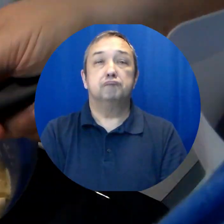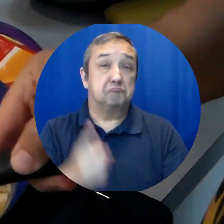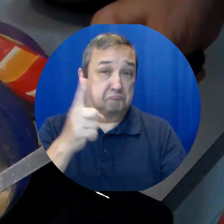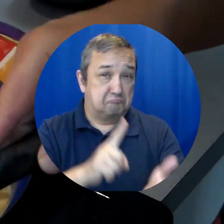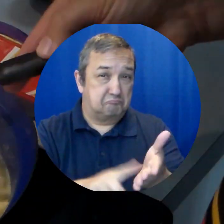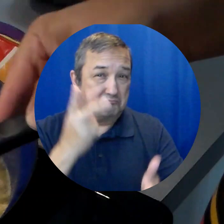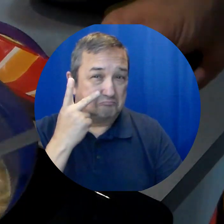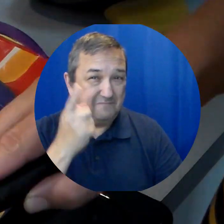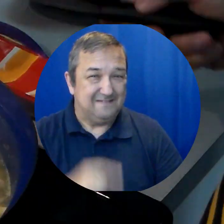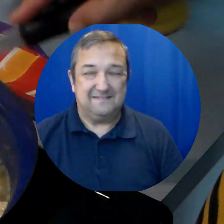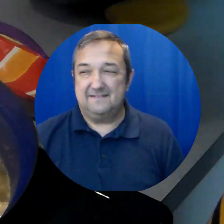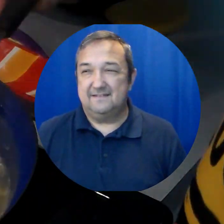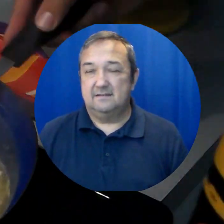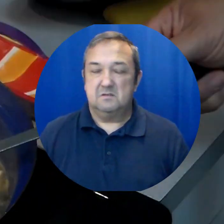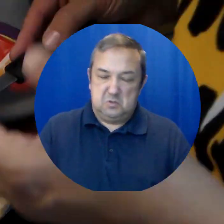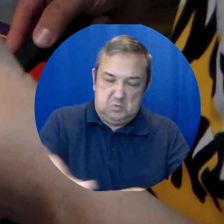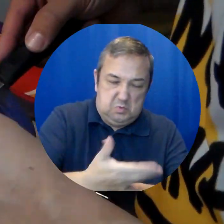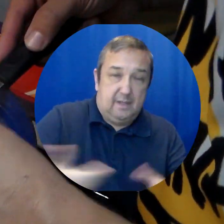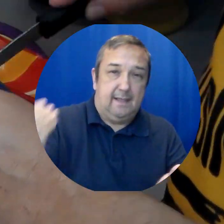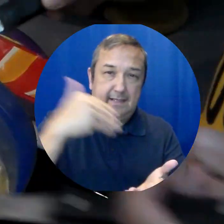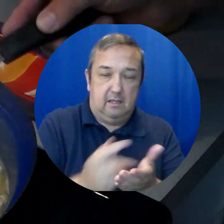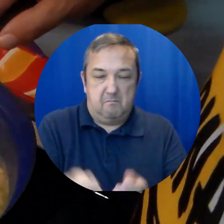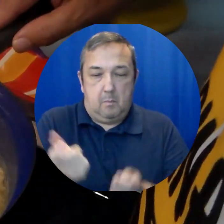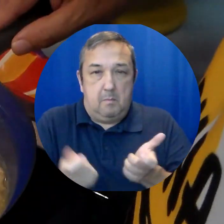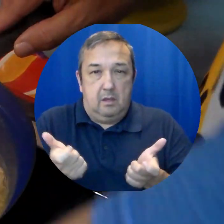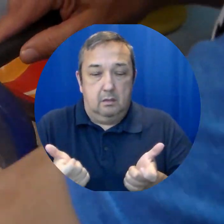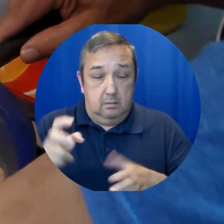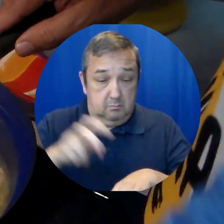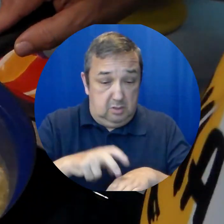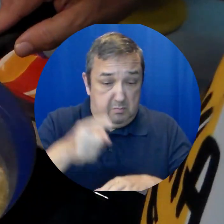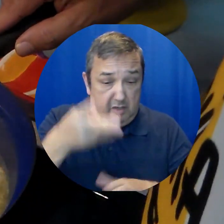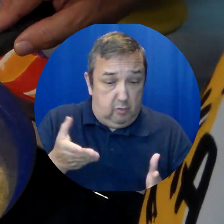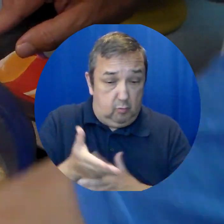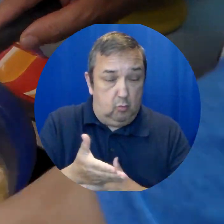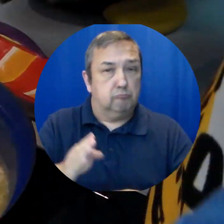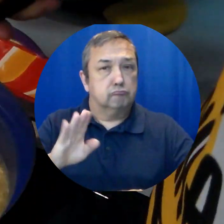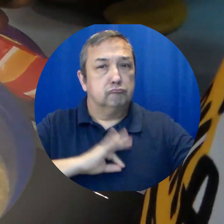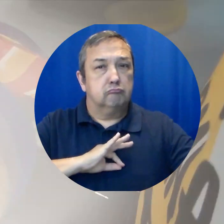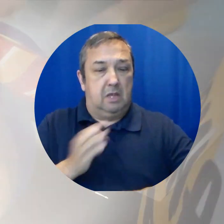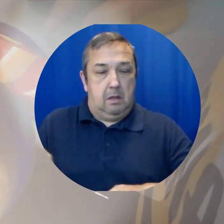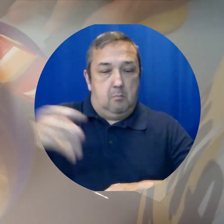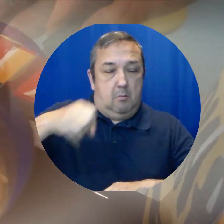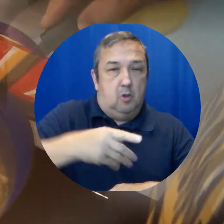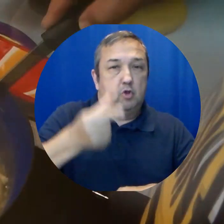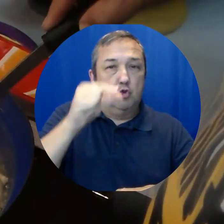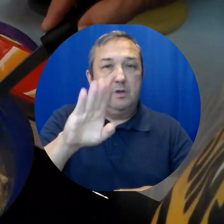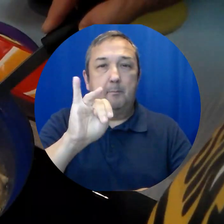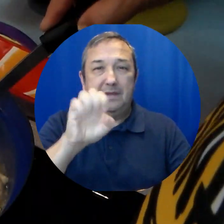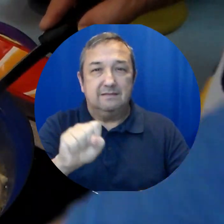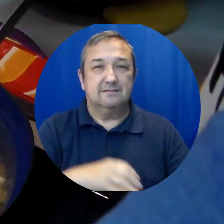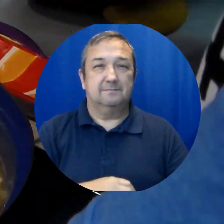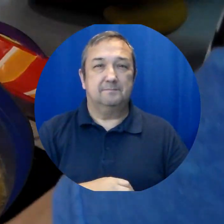Alright, let's check it out. Another session of skimming. Potatoes about halfway cooked through, so now we can add our green